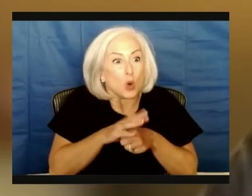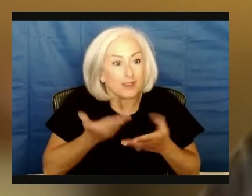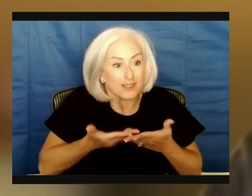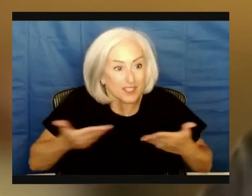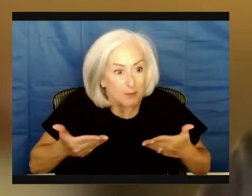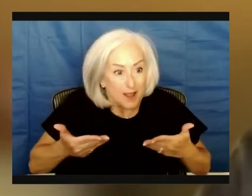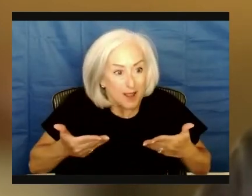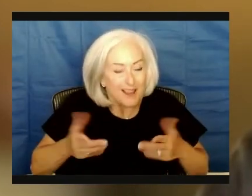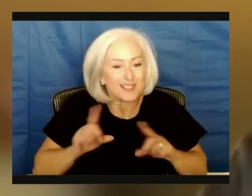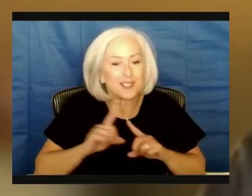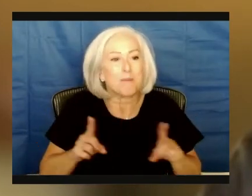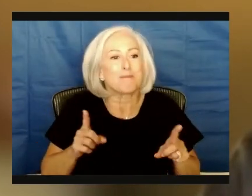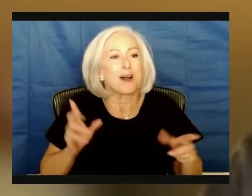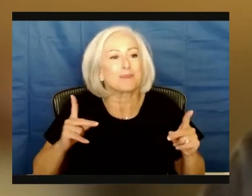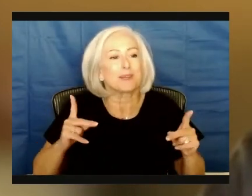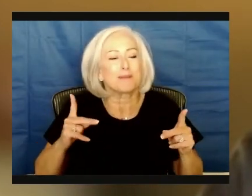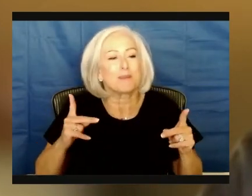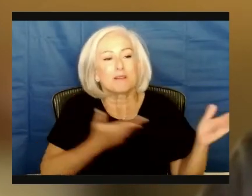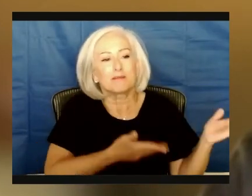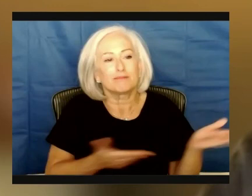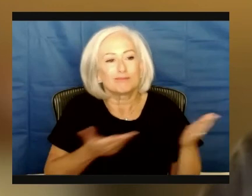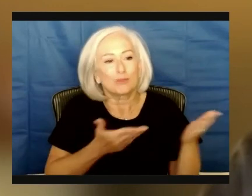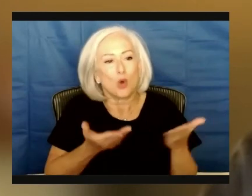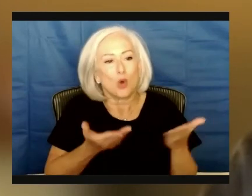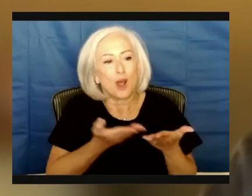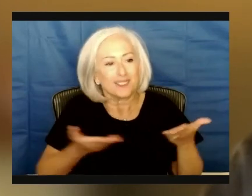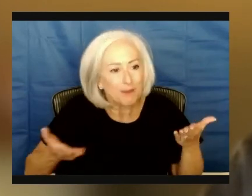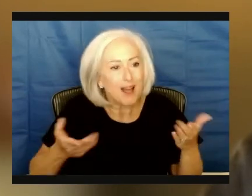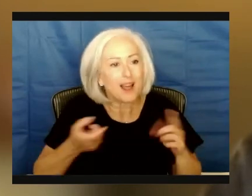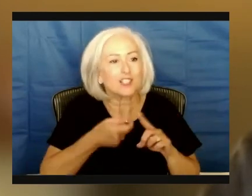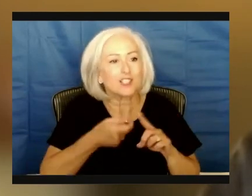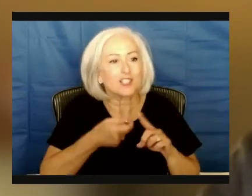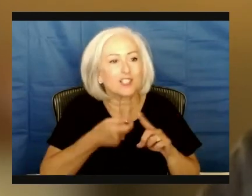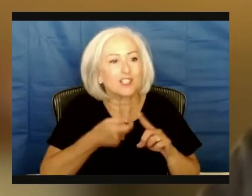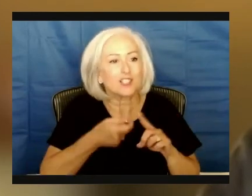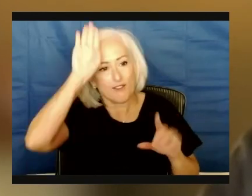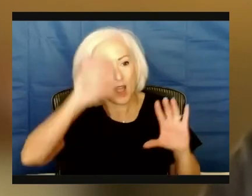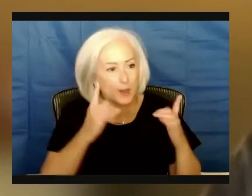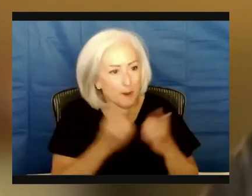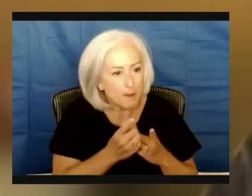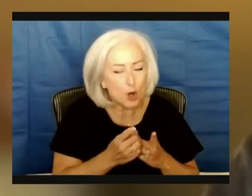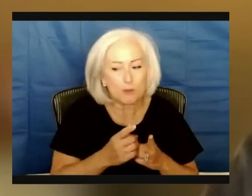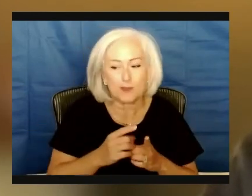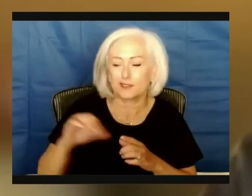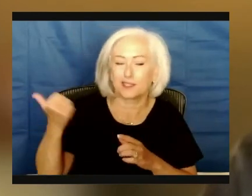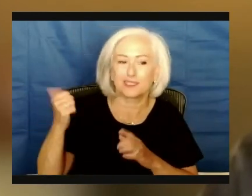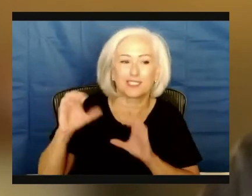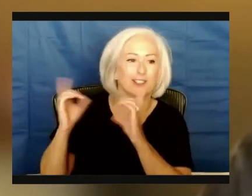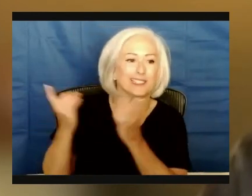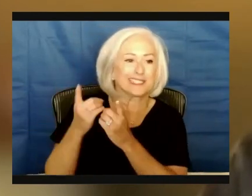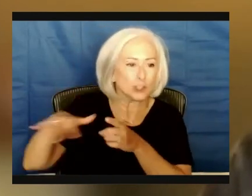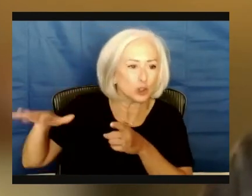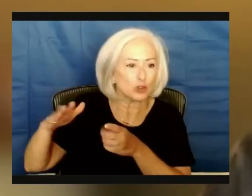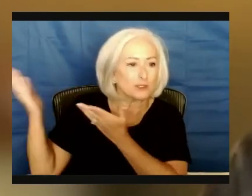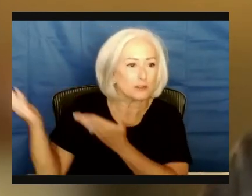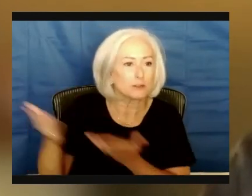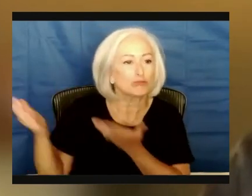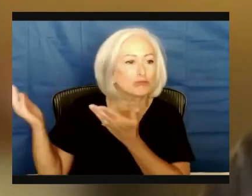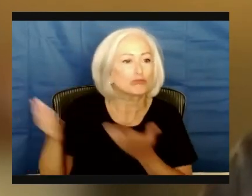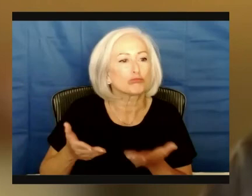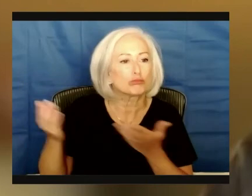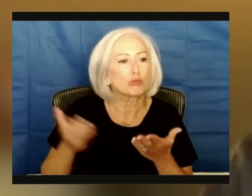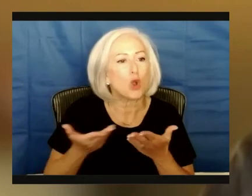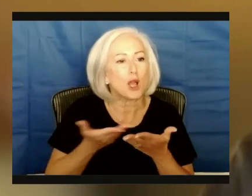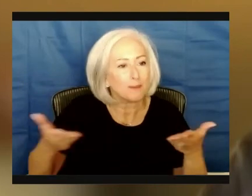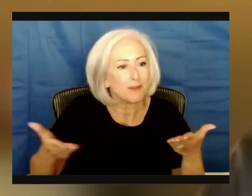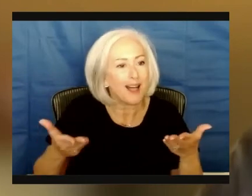in from other fire departments and districts further away with the additional supplies that were needed to respond to that and be able to appropriately care